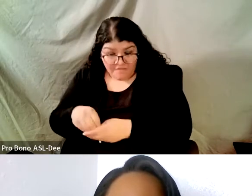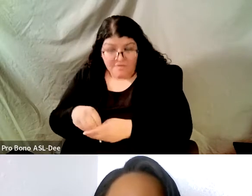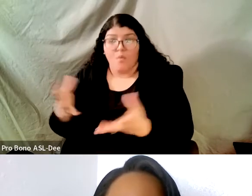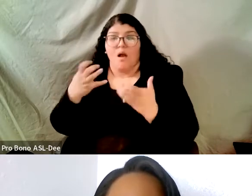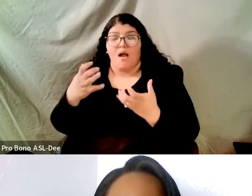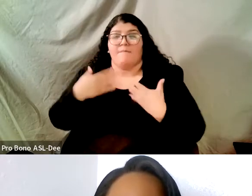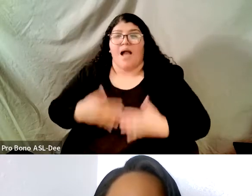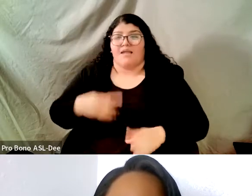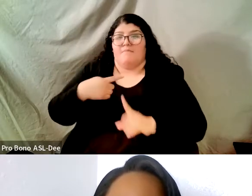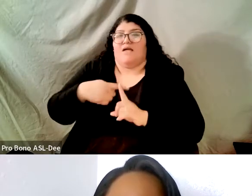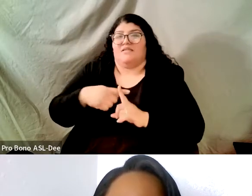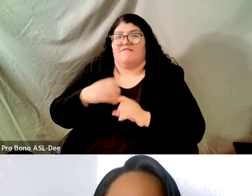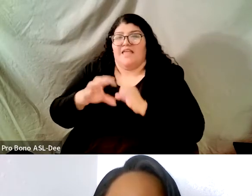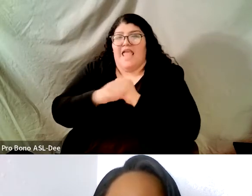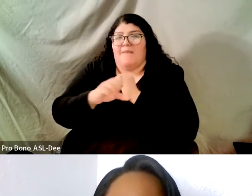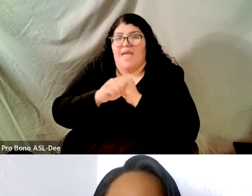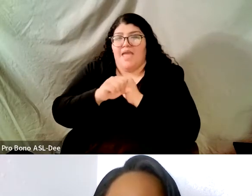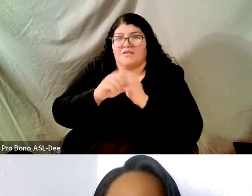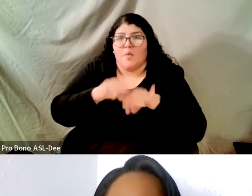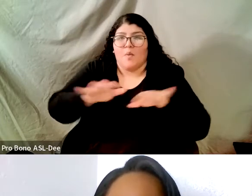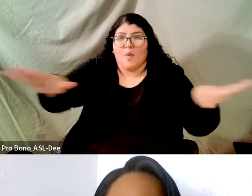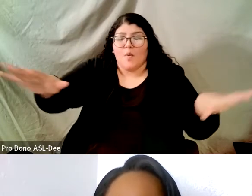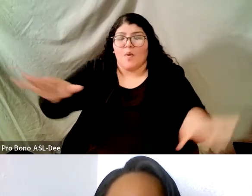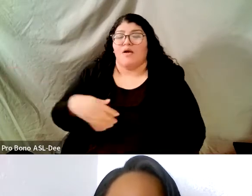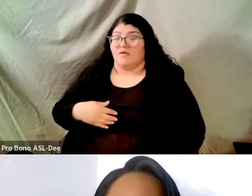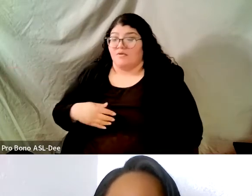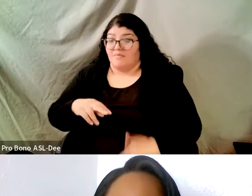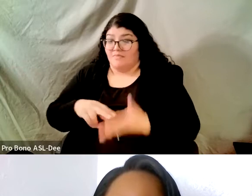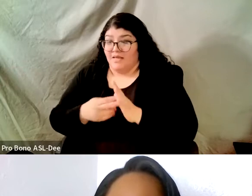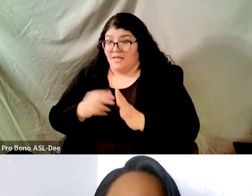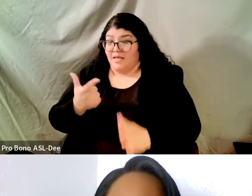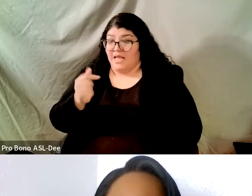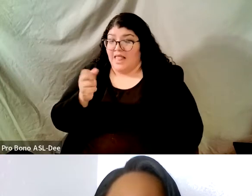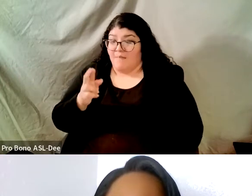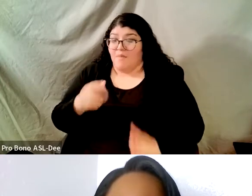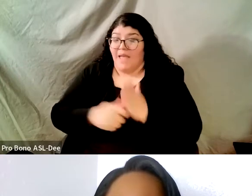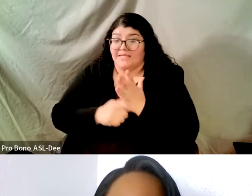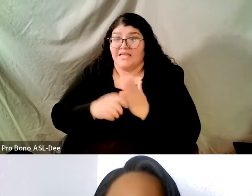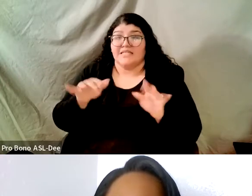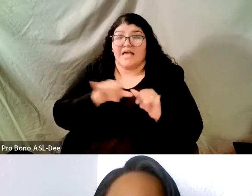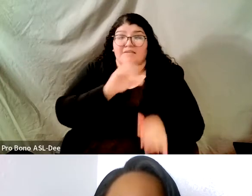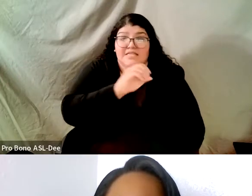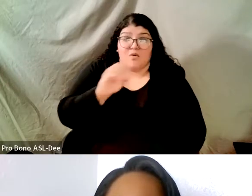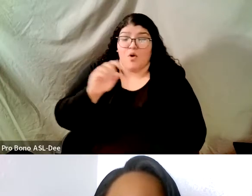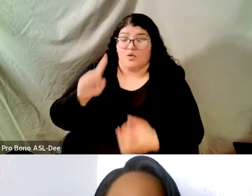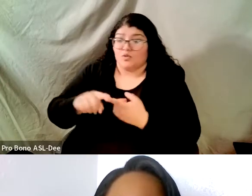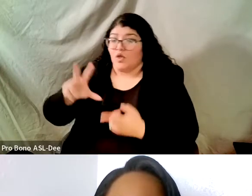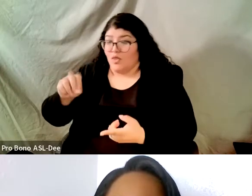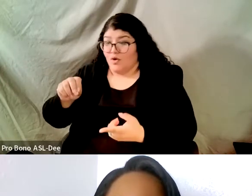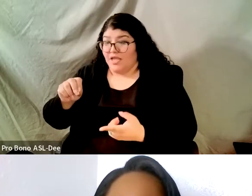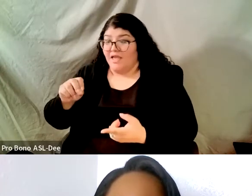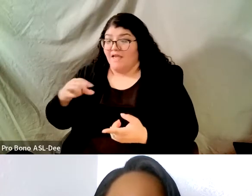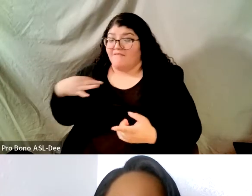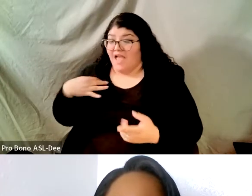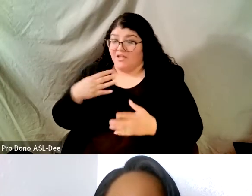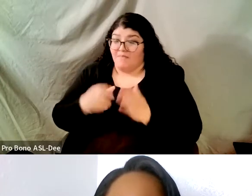positivity campaigns such as Glamour Magazine's size 0 to 30 fashion series, Shape Magazine's Love My Shape